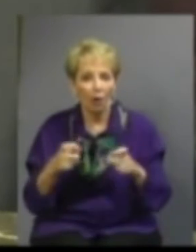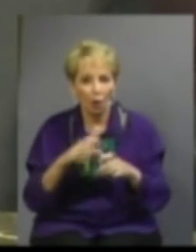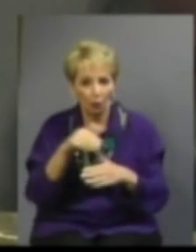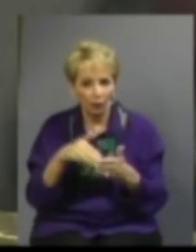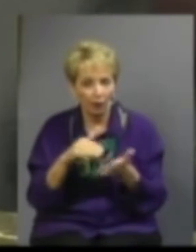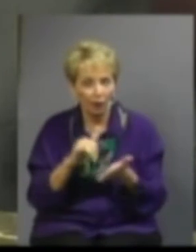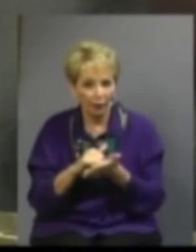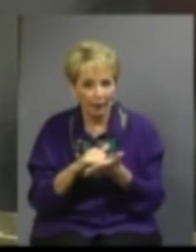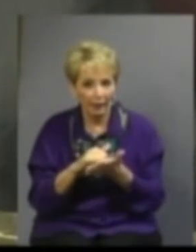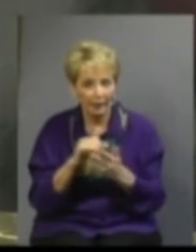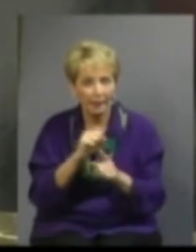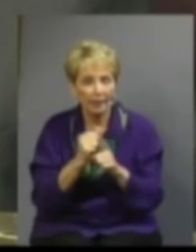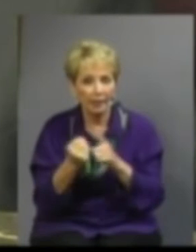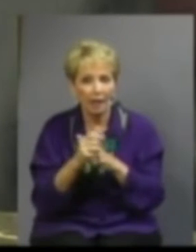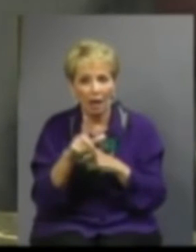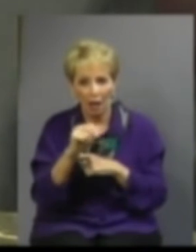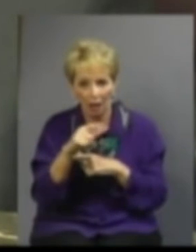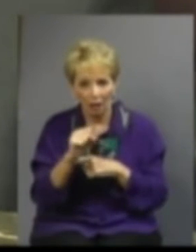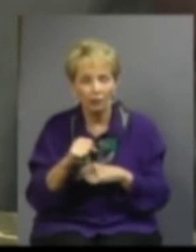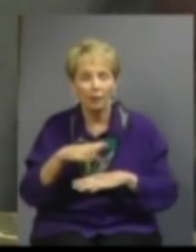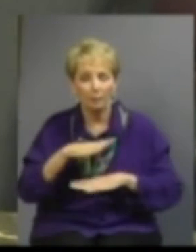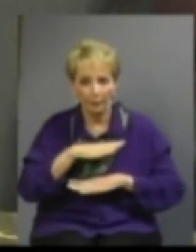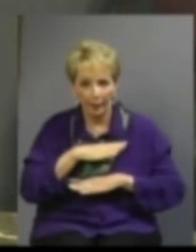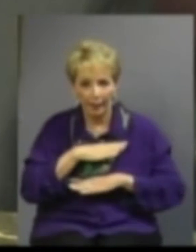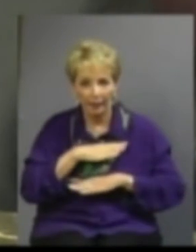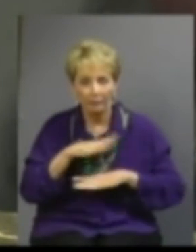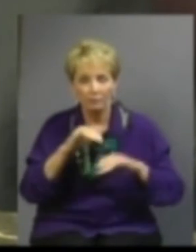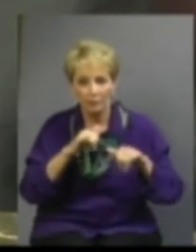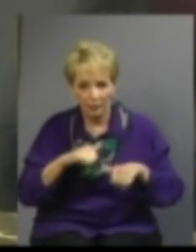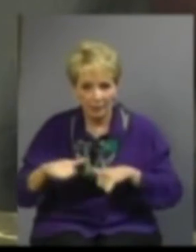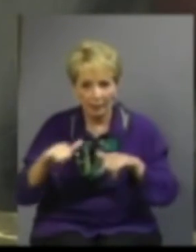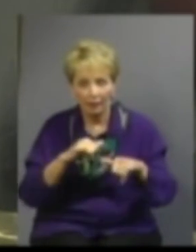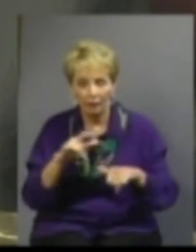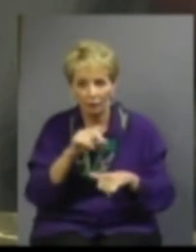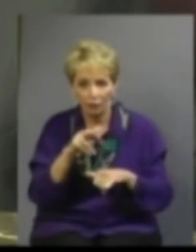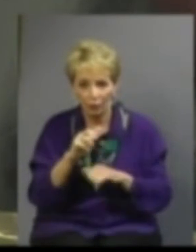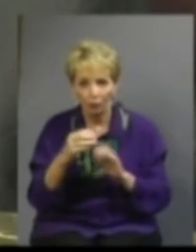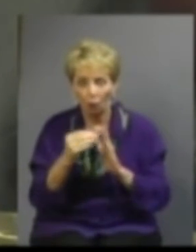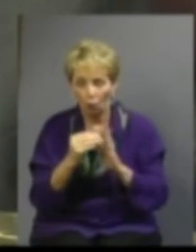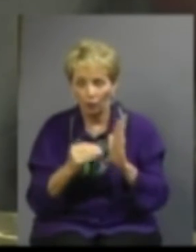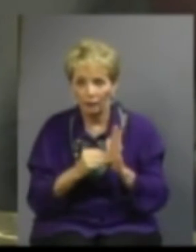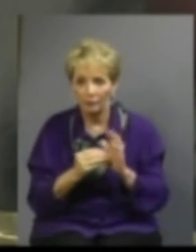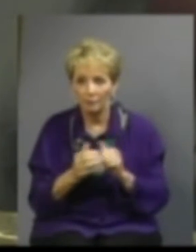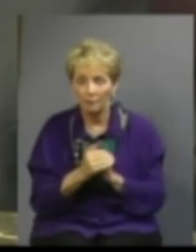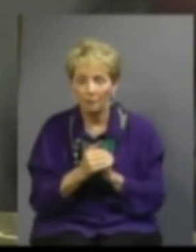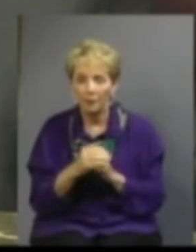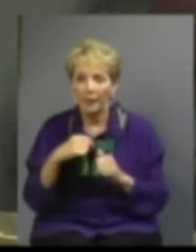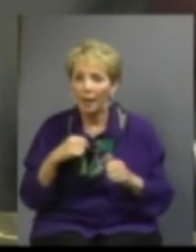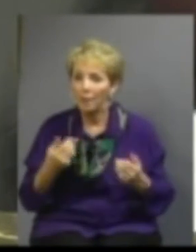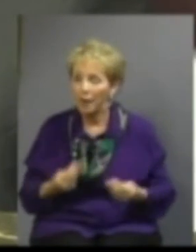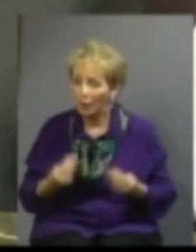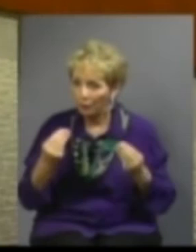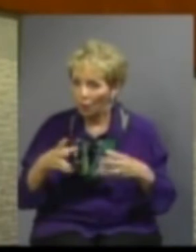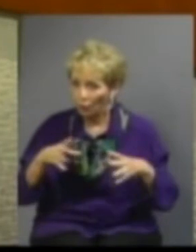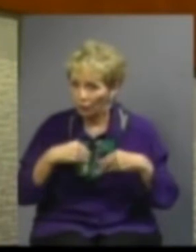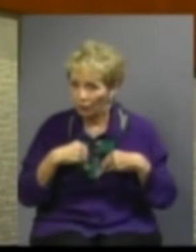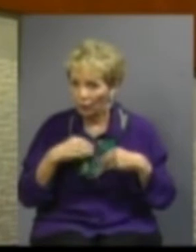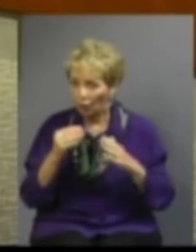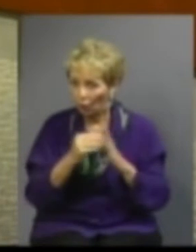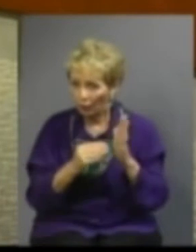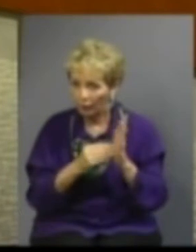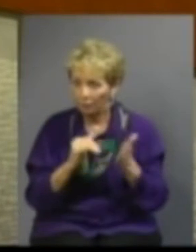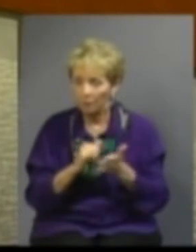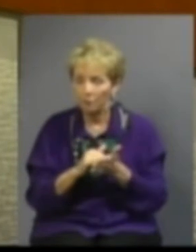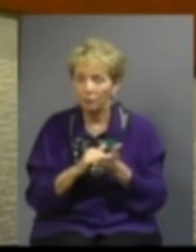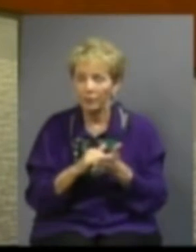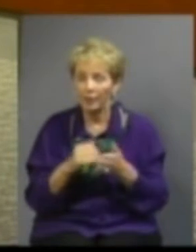these cases that the lots meet the standards of the zoning ordinance. I make a motion to adopt the ordinance amending the